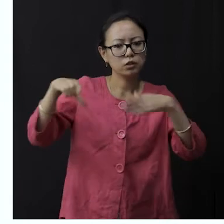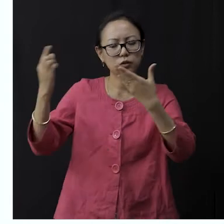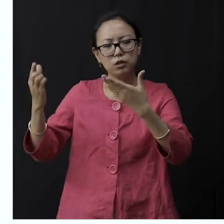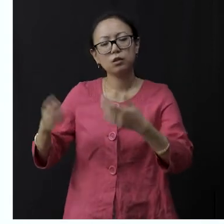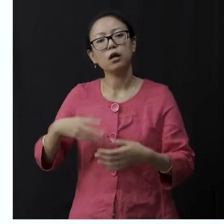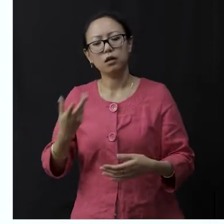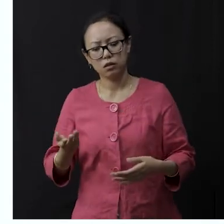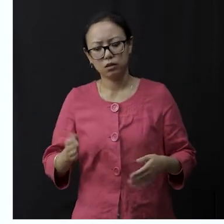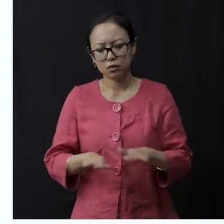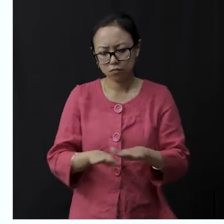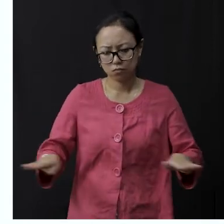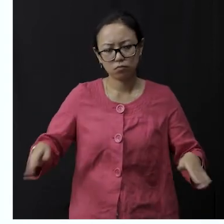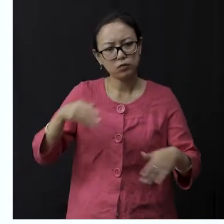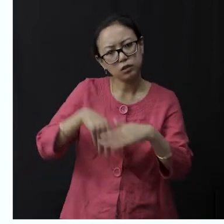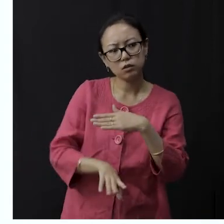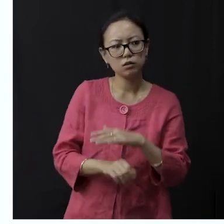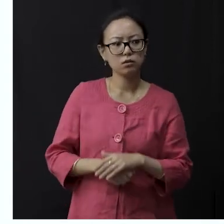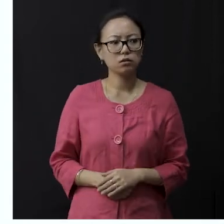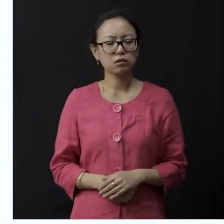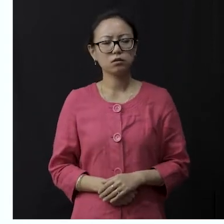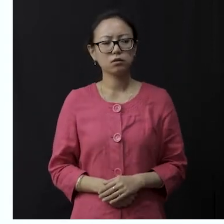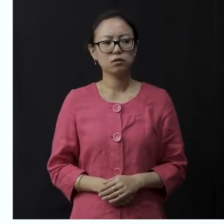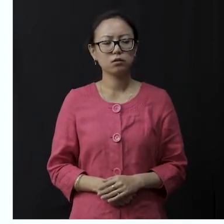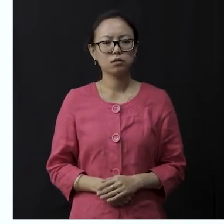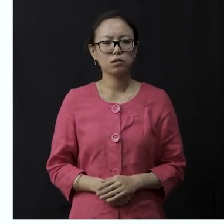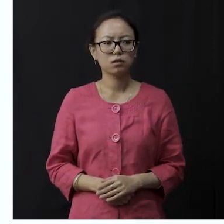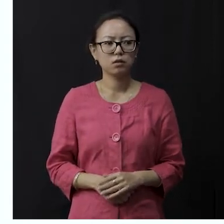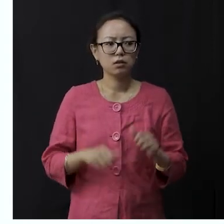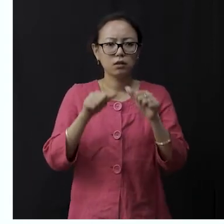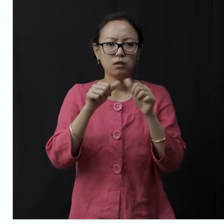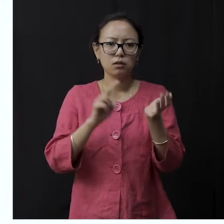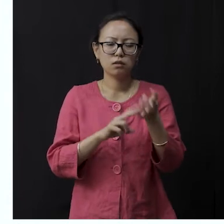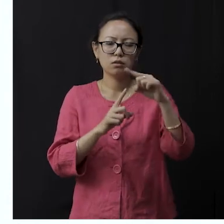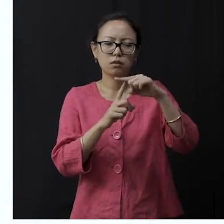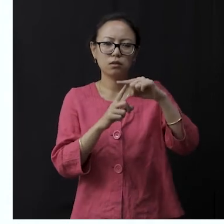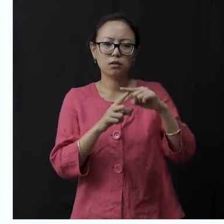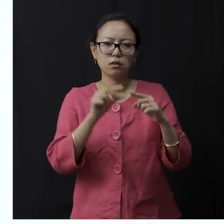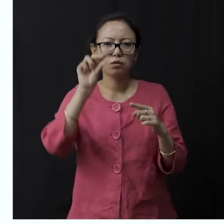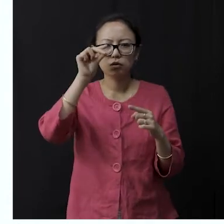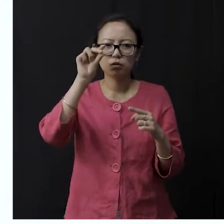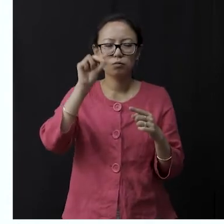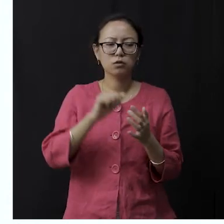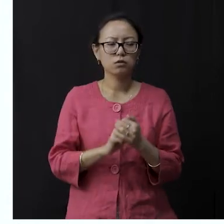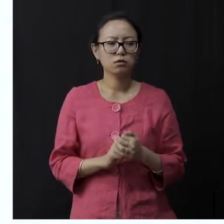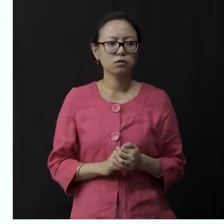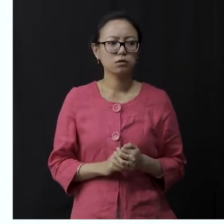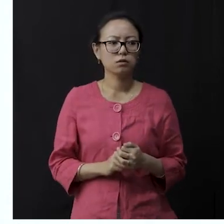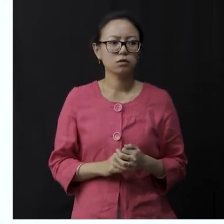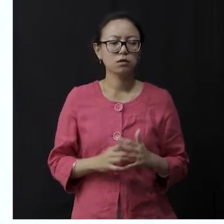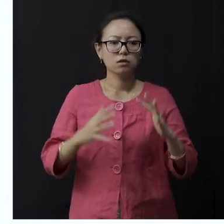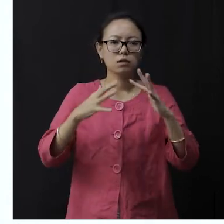right? A-N-T, ant. They're small insects, right? We all have seen ants. Now